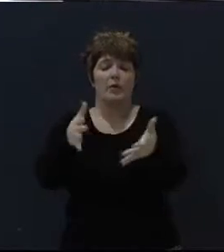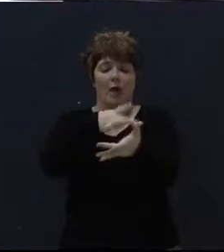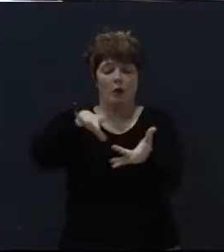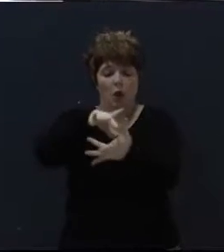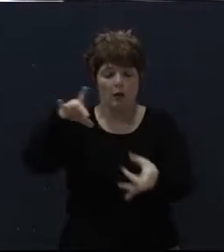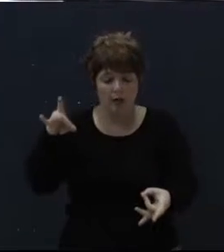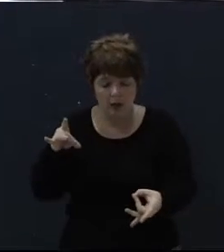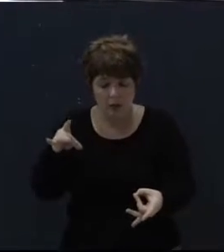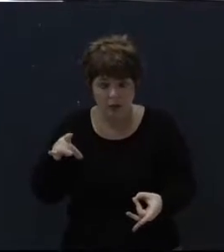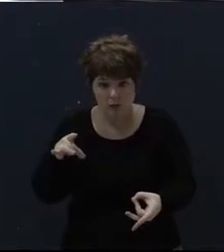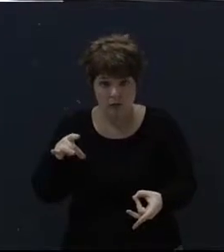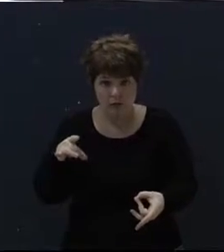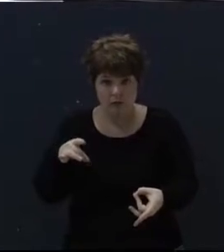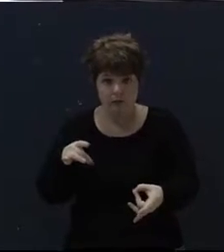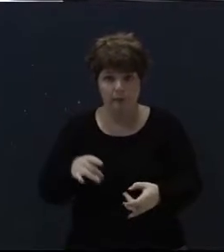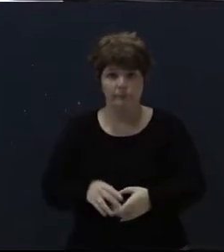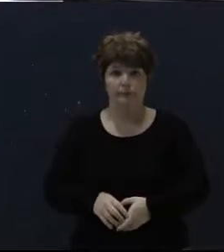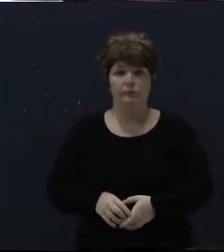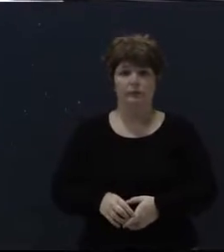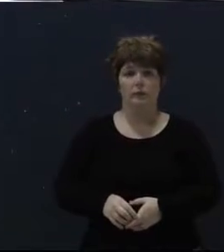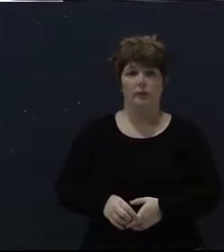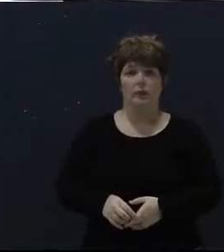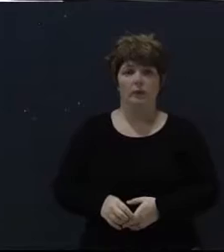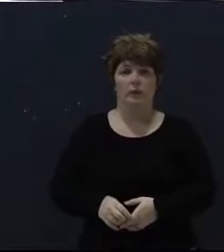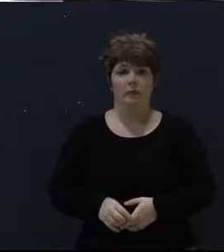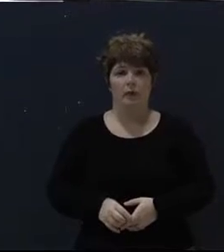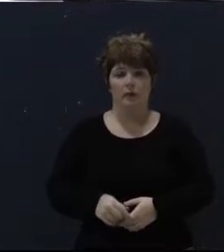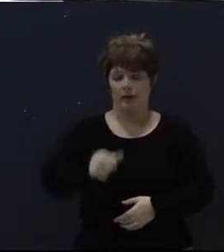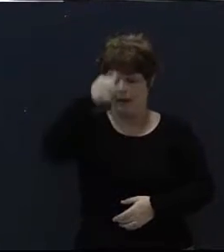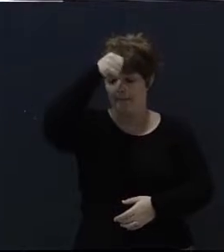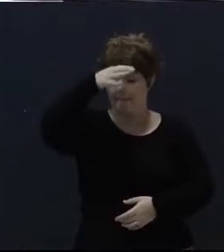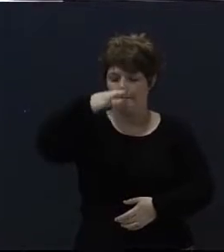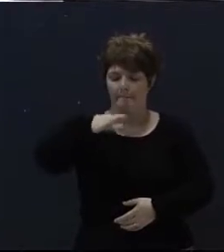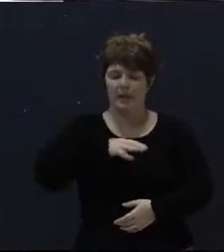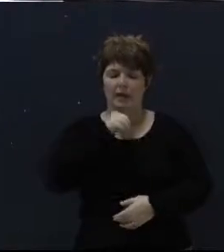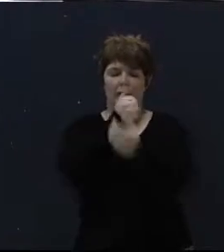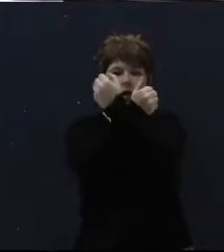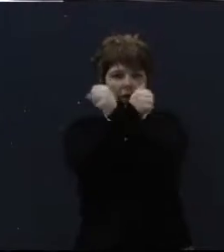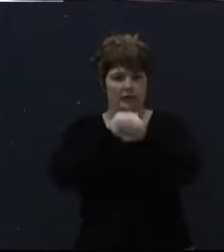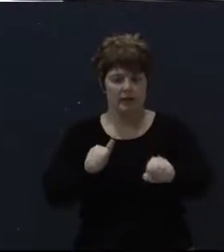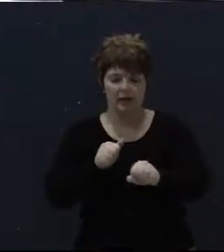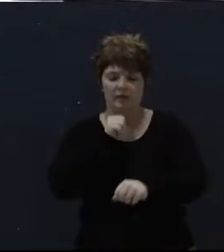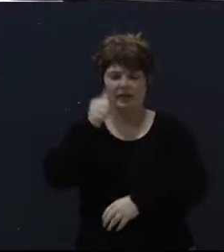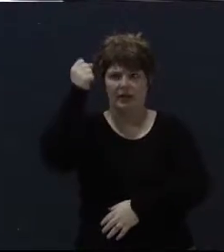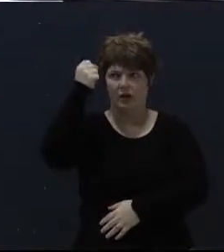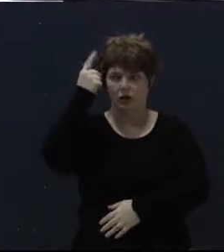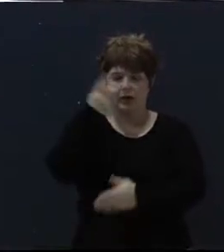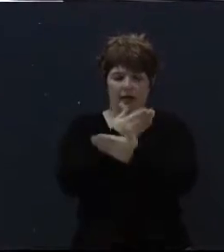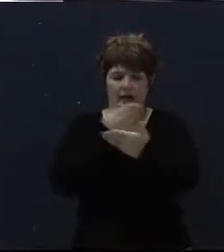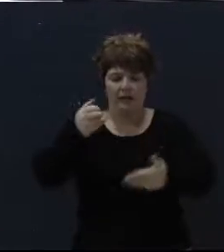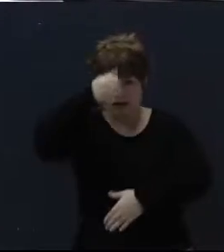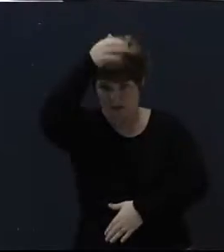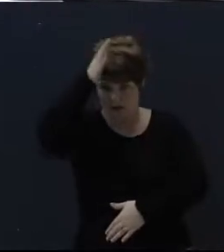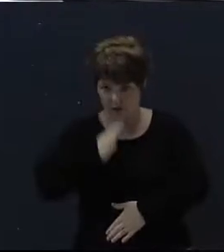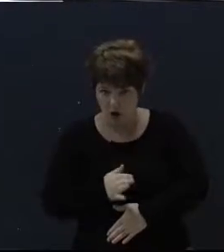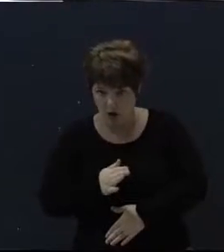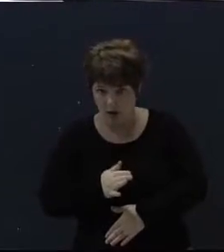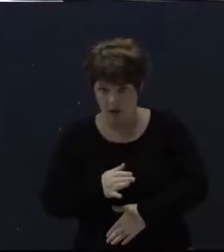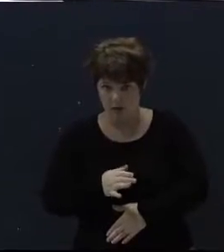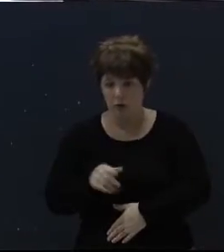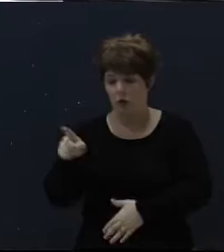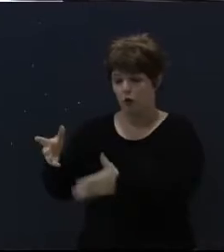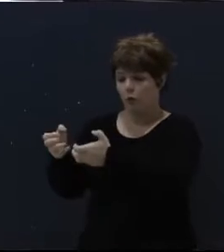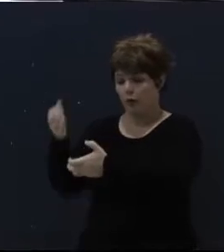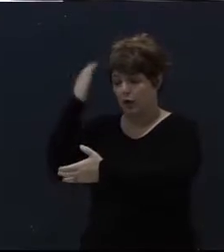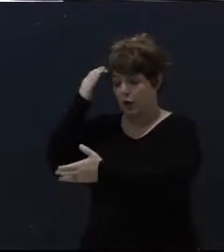Amen. It's spiritually discerned. Carnal man understandeth not the things of God, neither can they know them, for they are spiritually discerned. You want to know